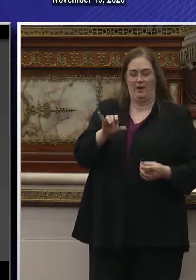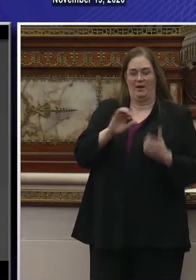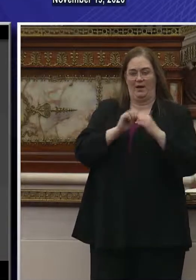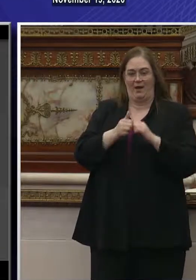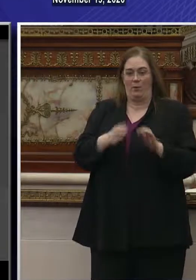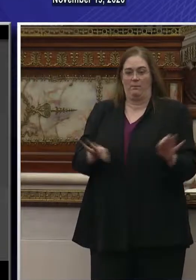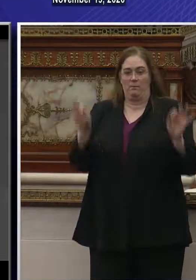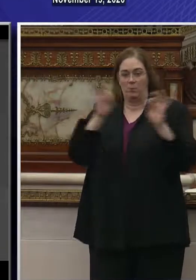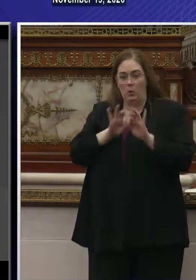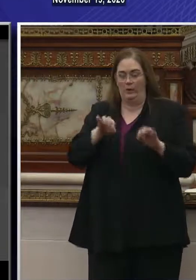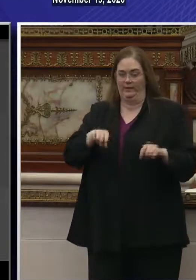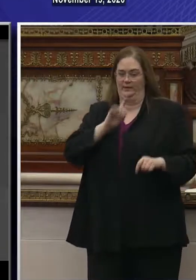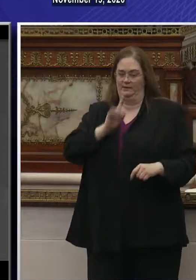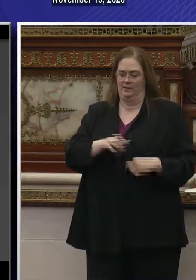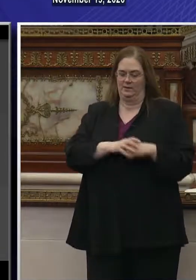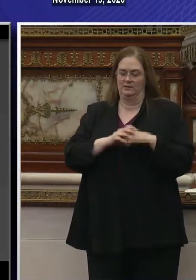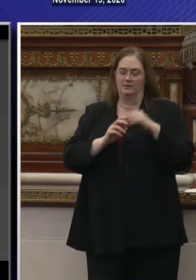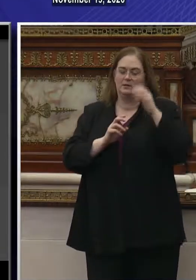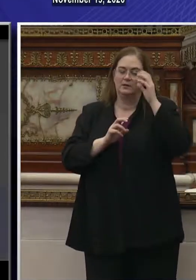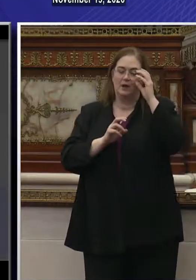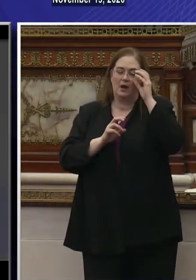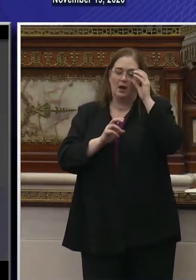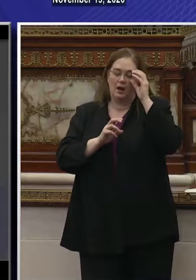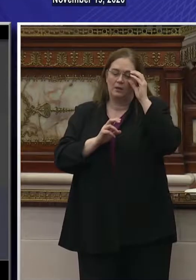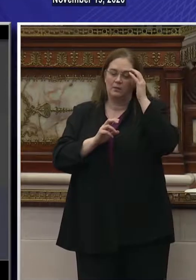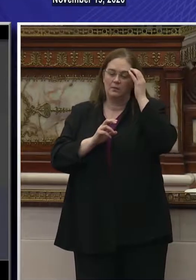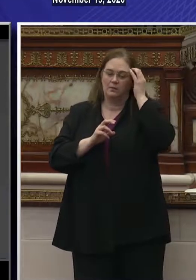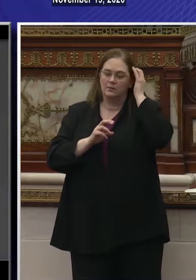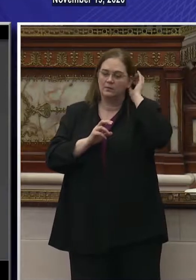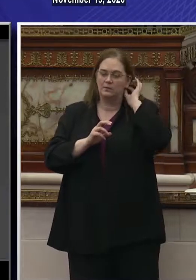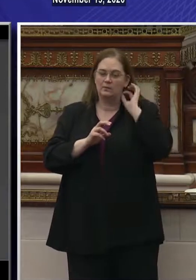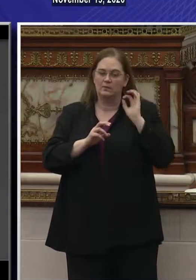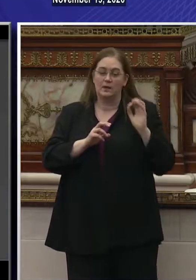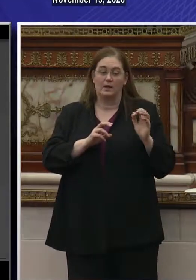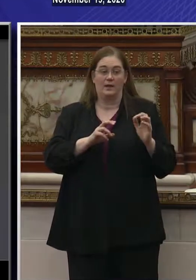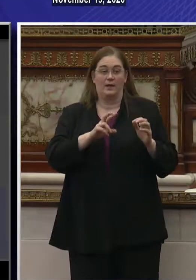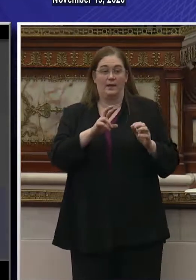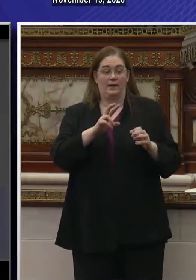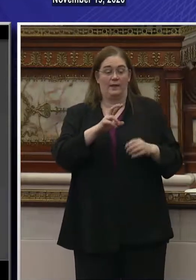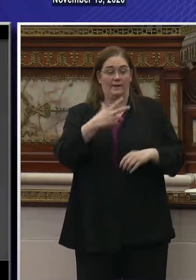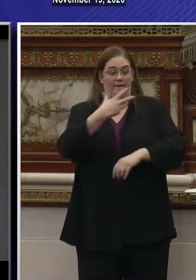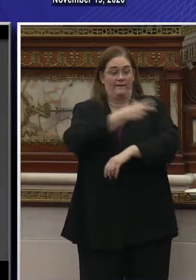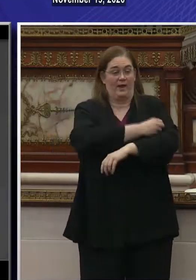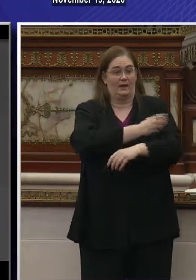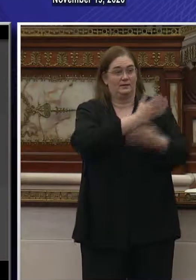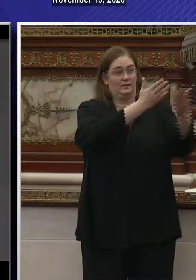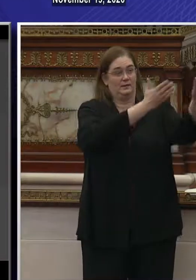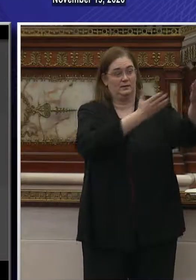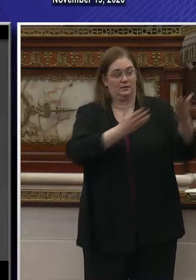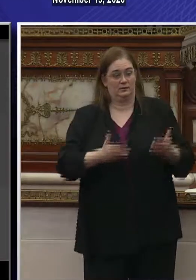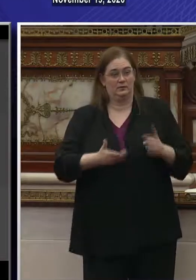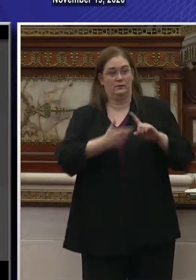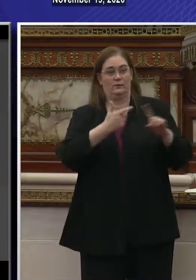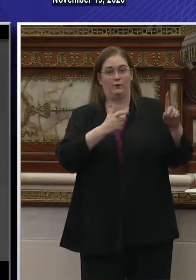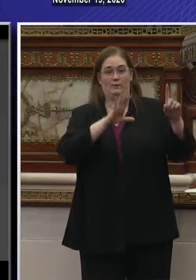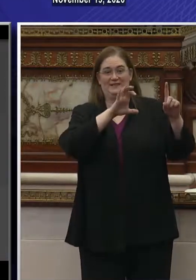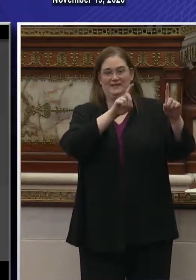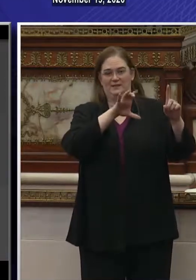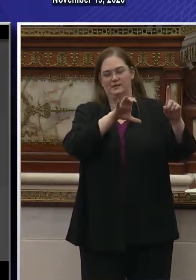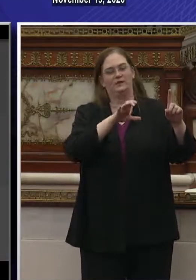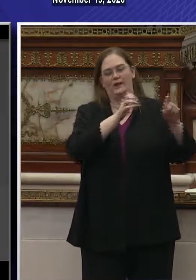how important this is. The flow of the vaccine is coming from the CDC. They're